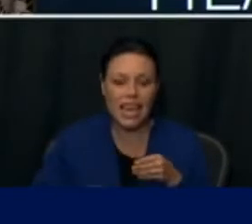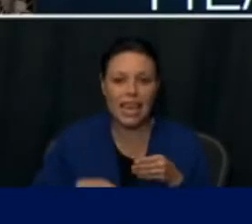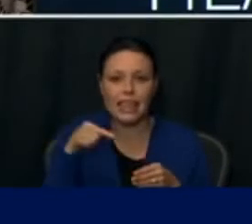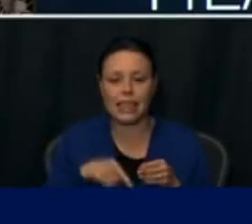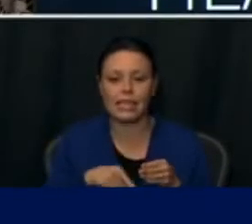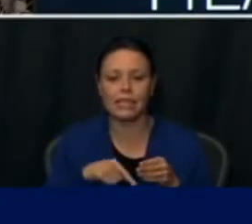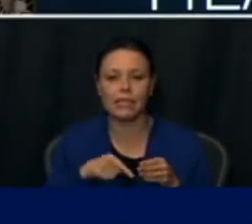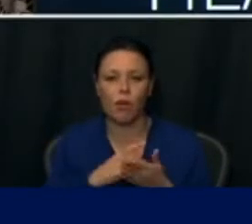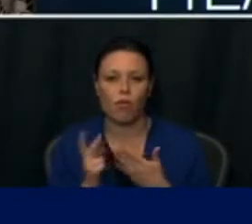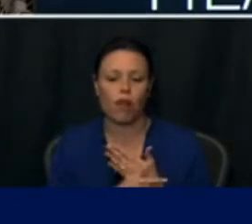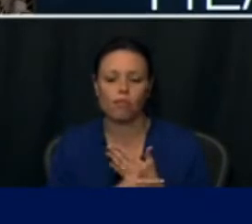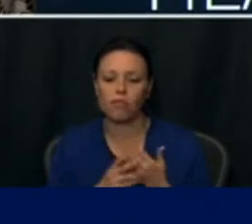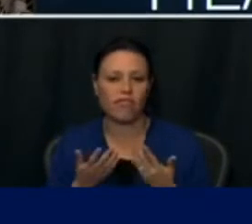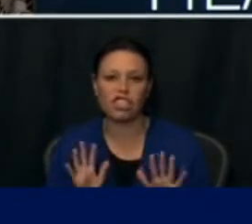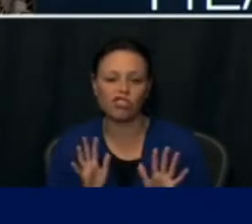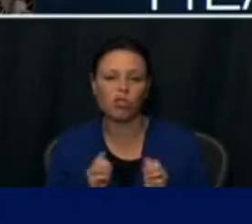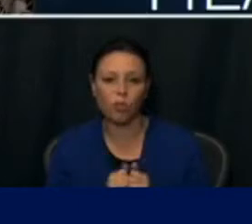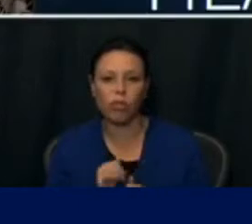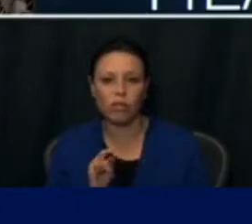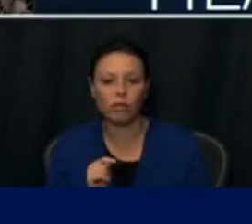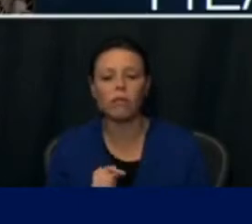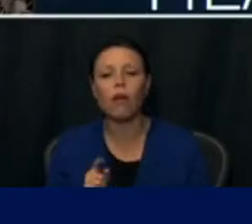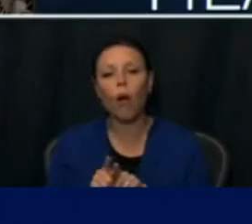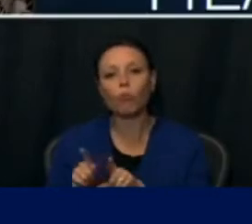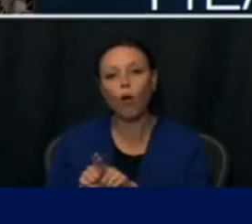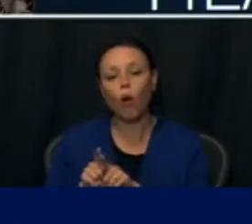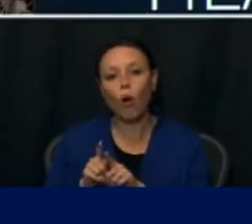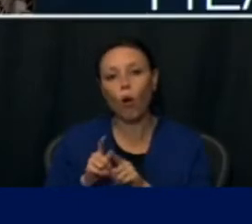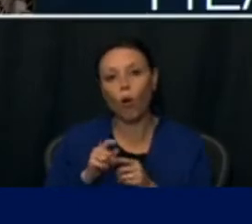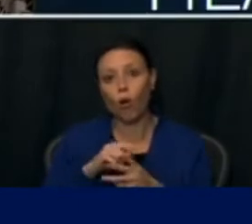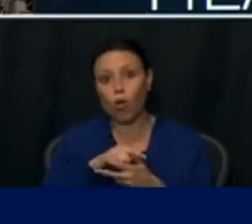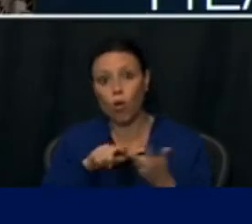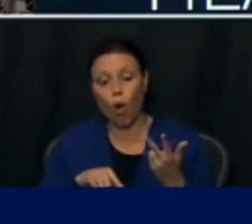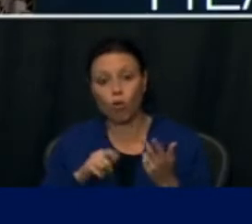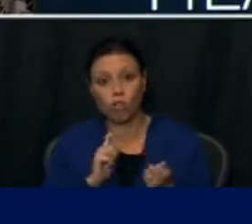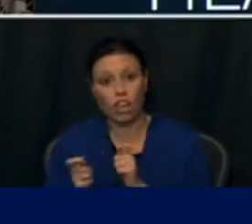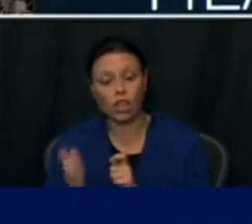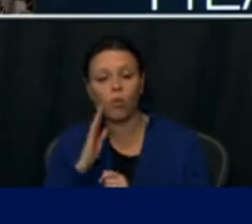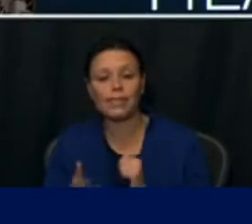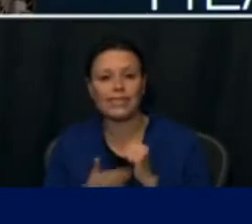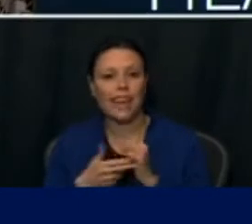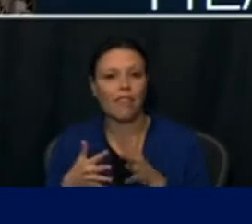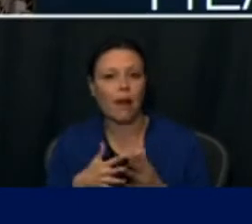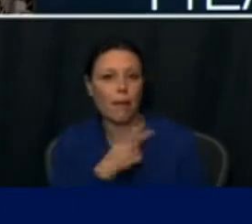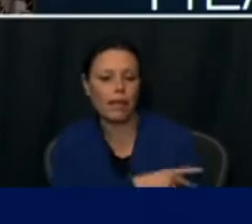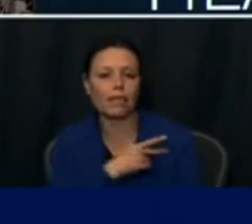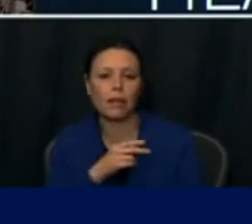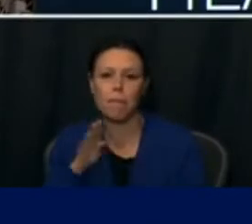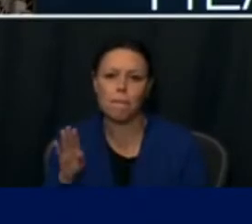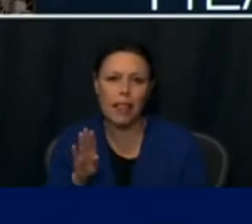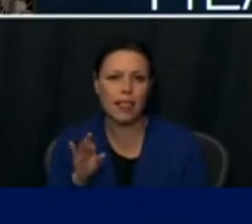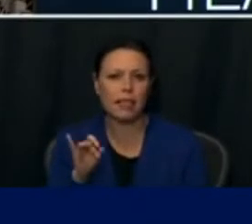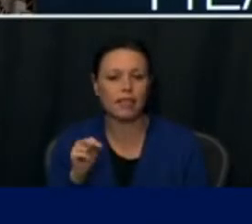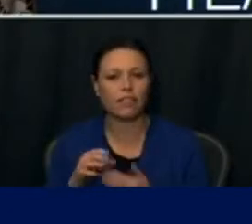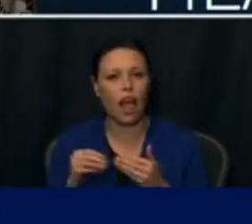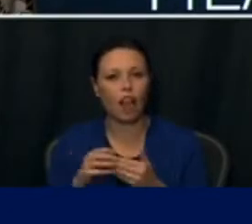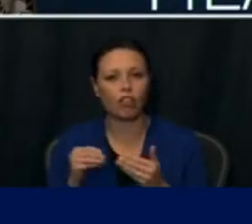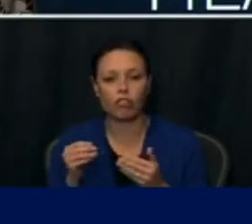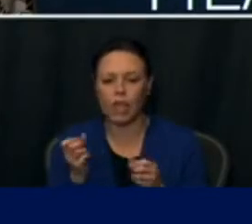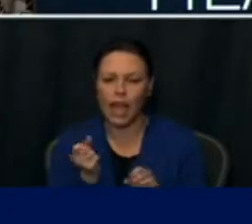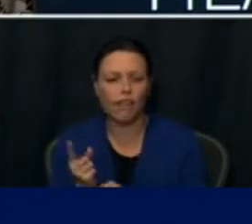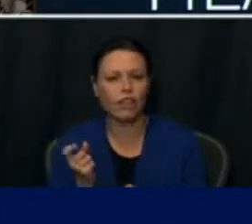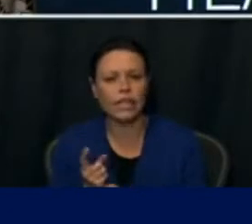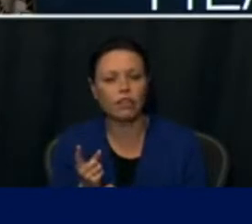are putting an end to it together these reforms will save American patients many many billions of dollars every single